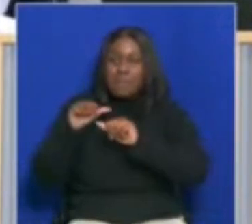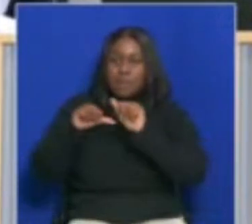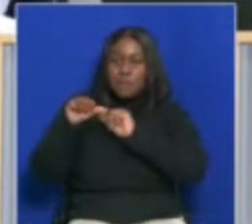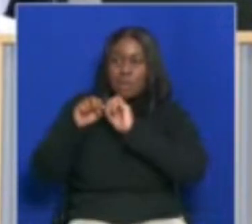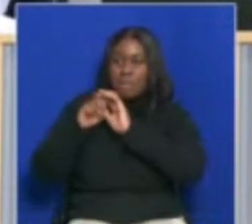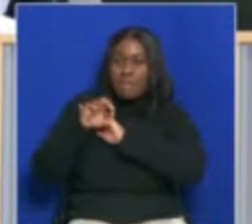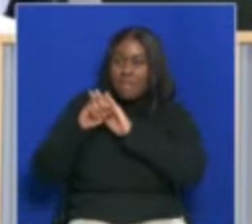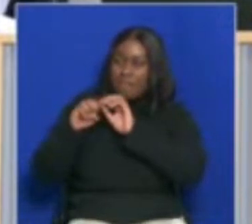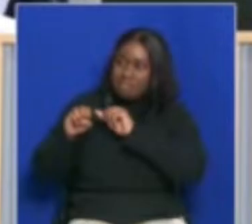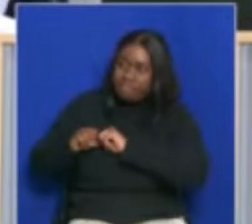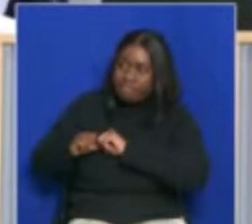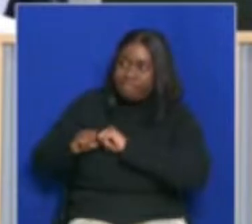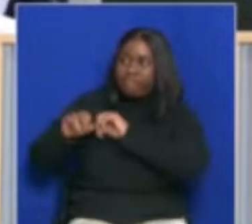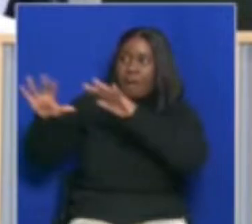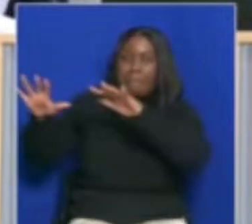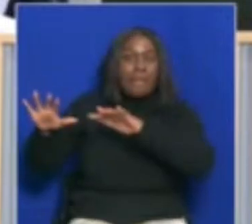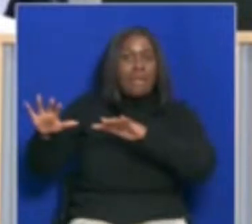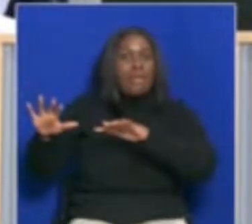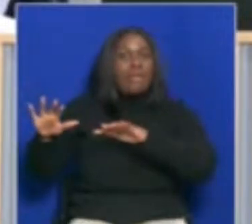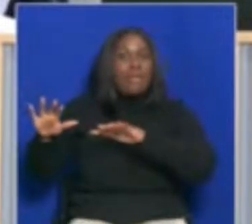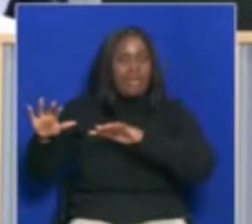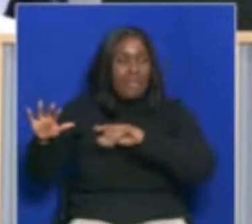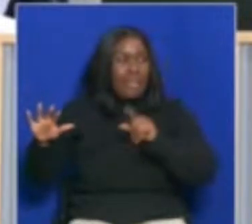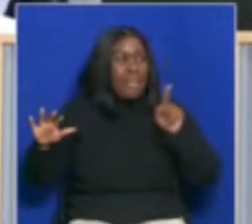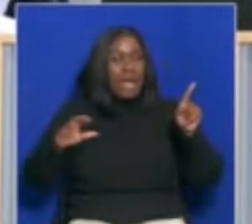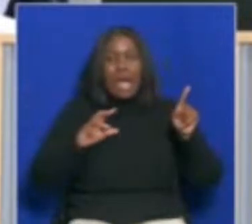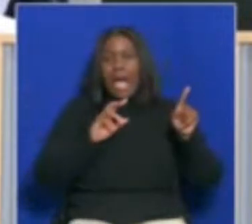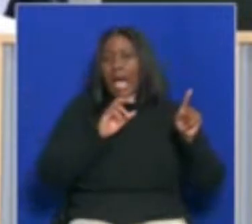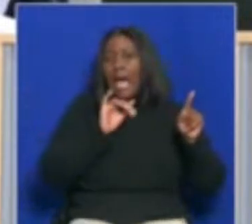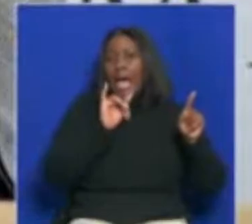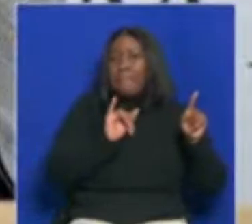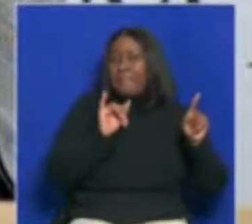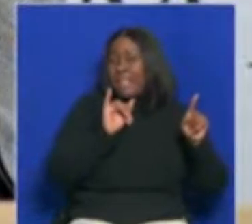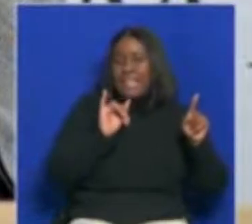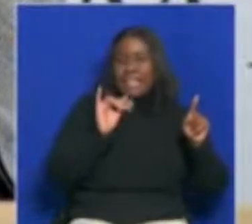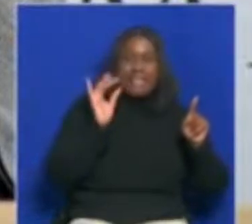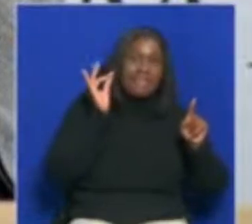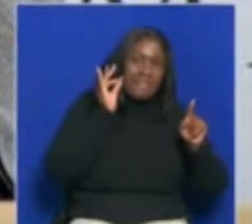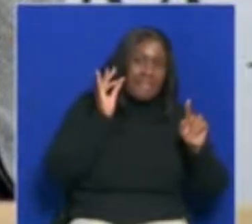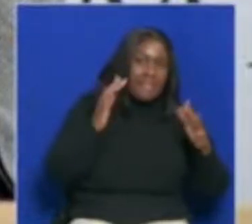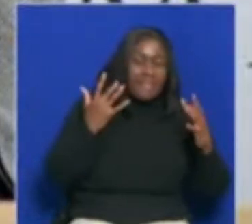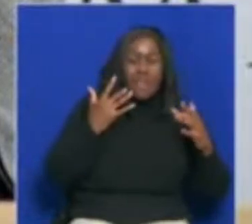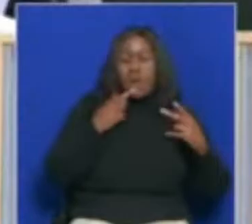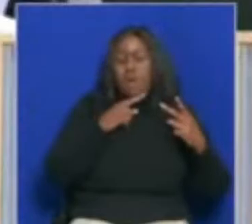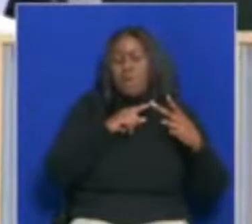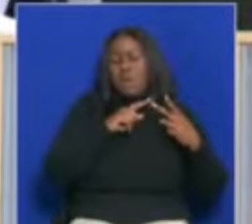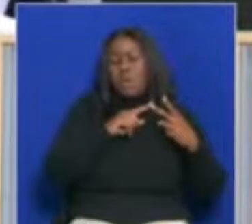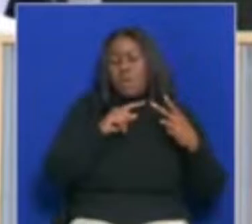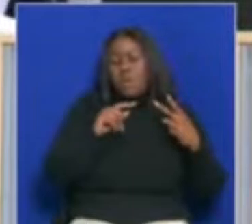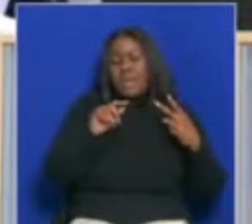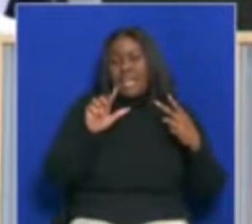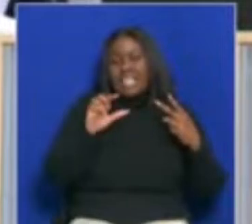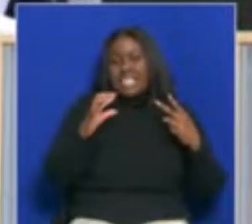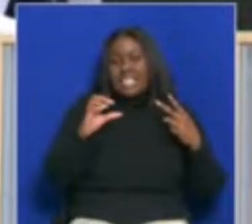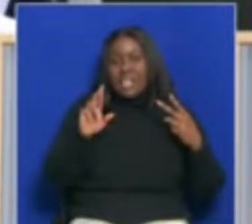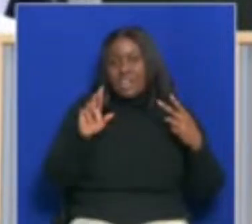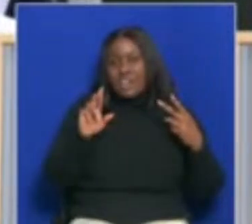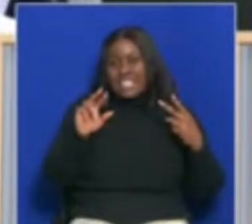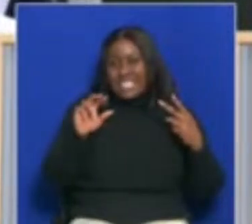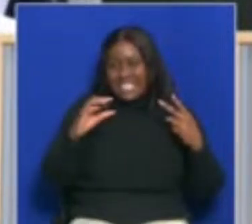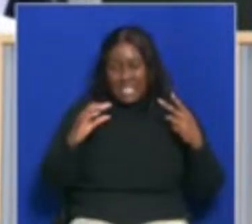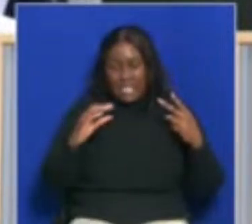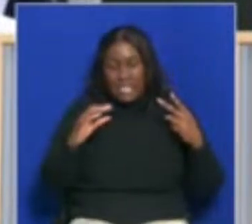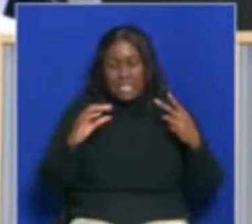before you were called, and before, I think you said even before the LCRC were called. And your explanation is